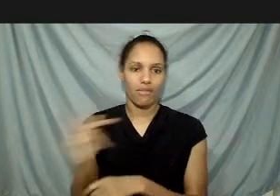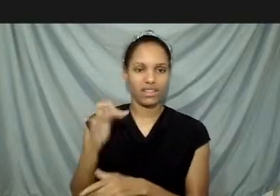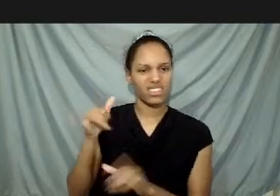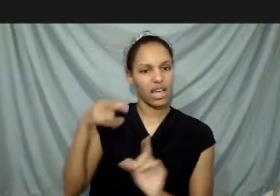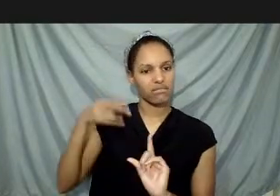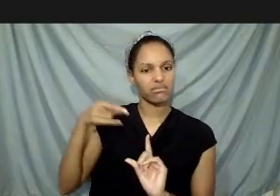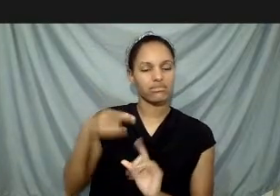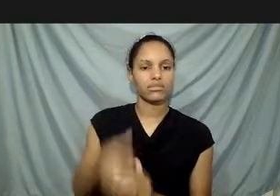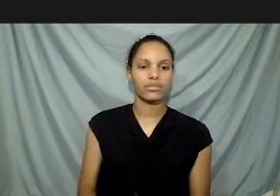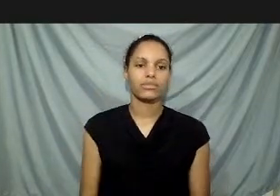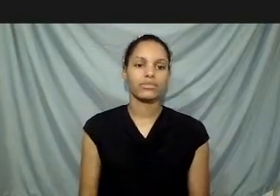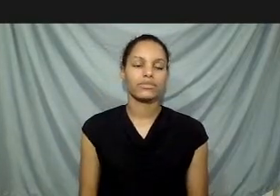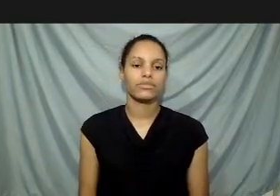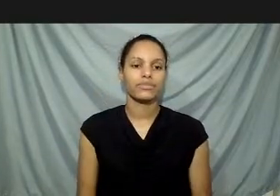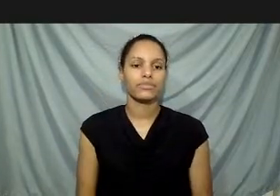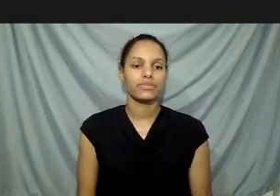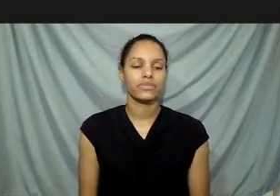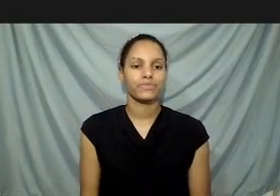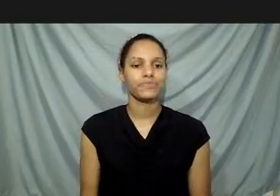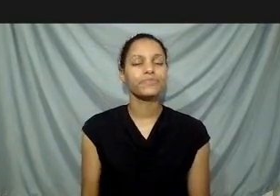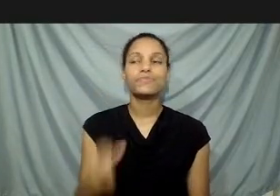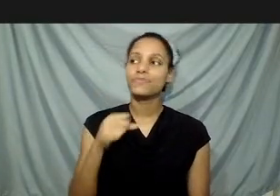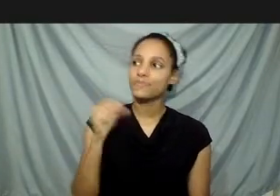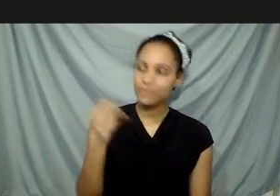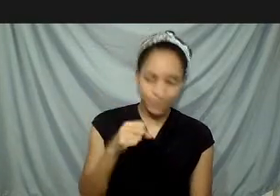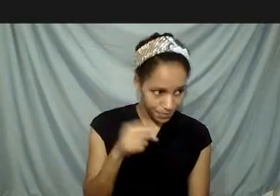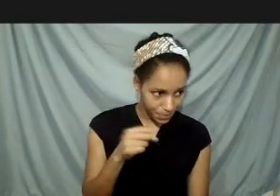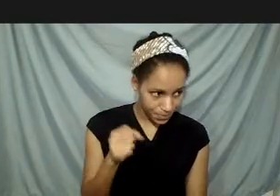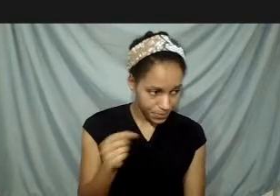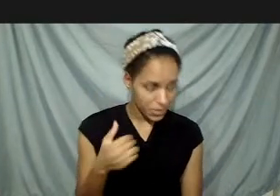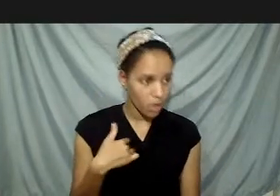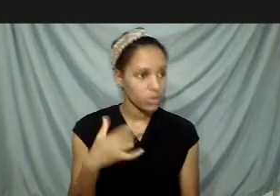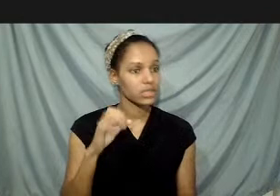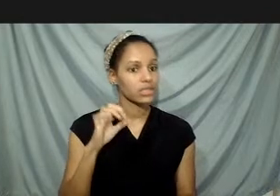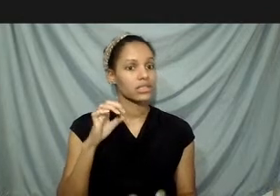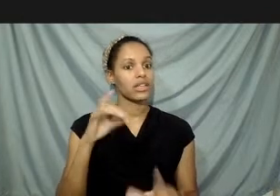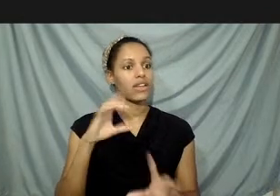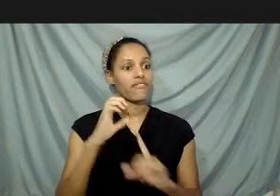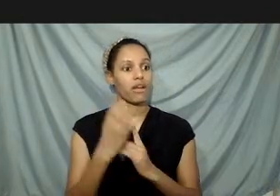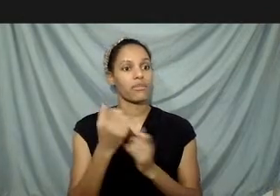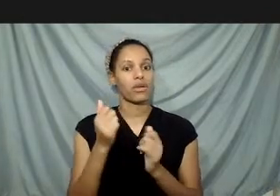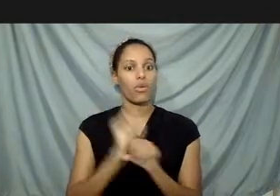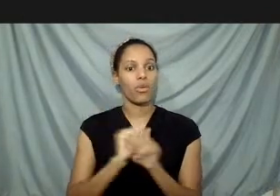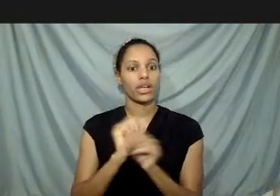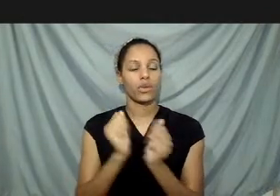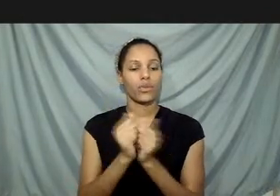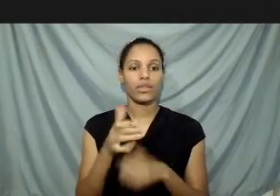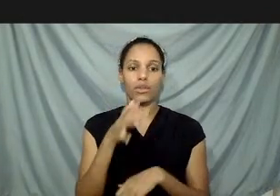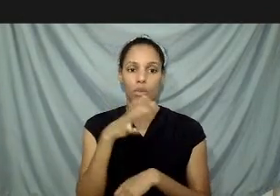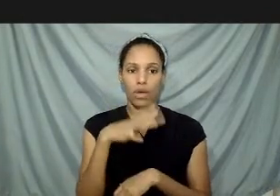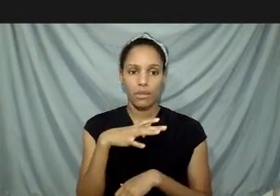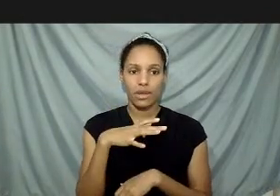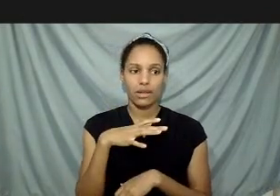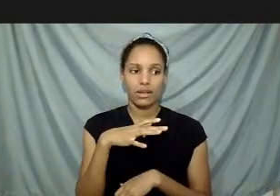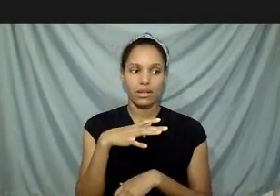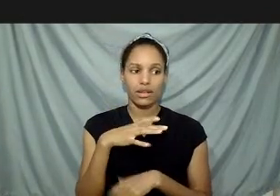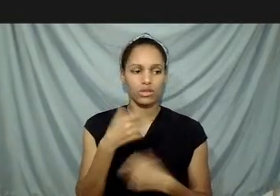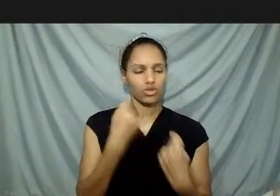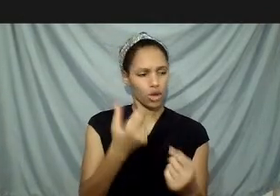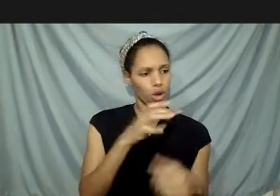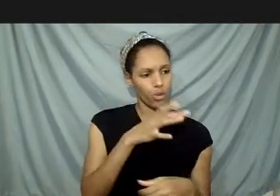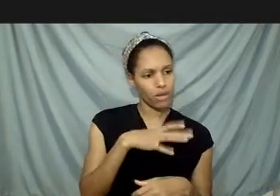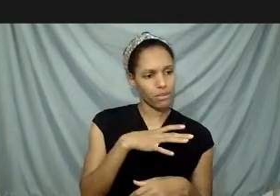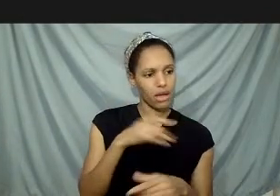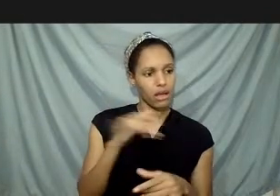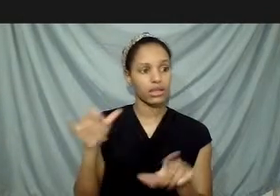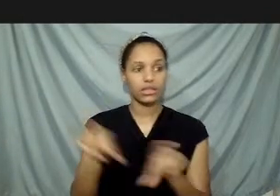is that I was in an environment where I worked with powerful women alongside powerful men. So